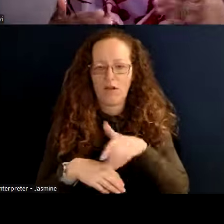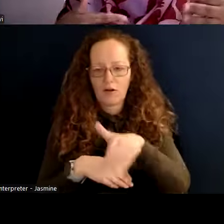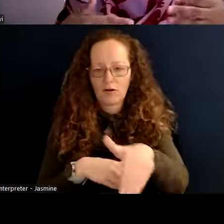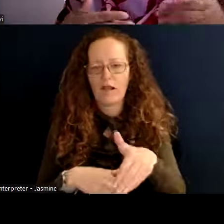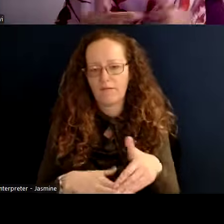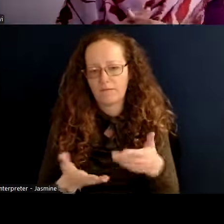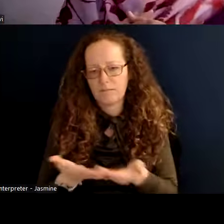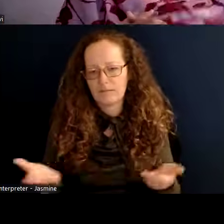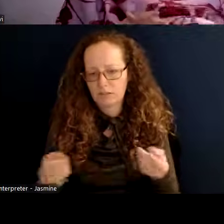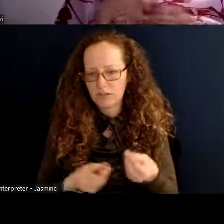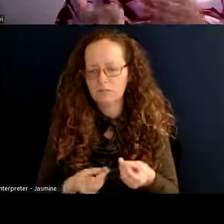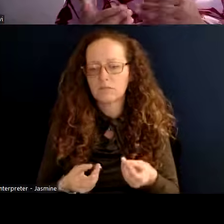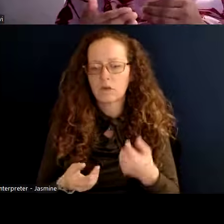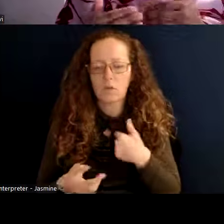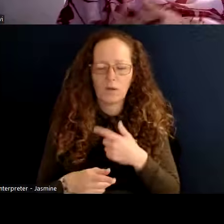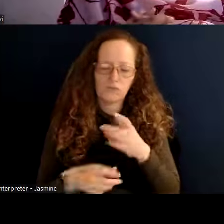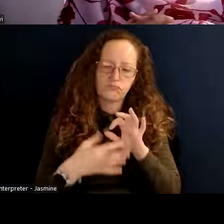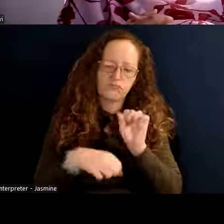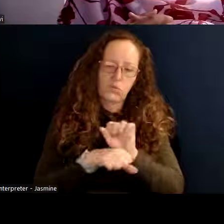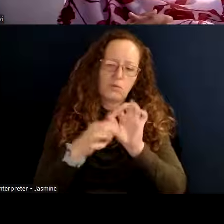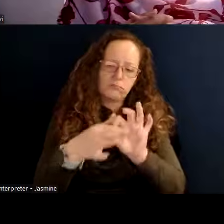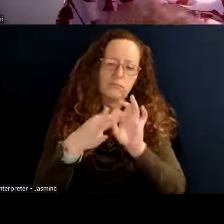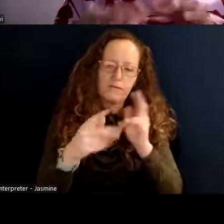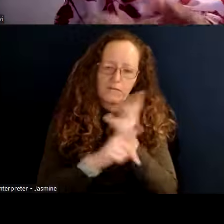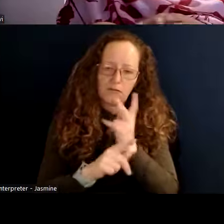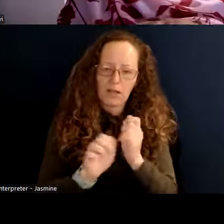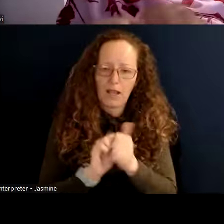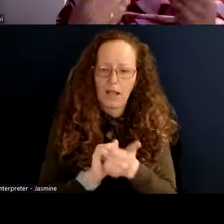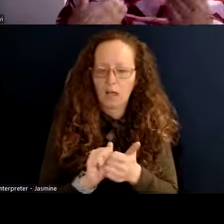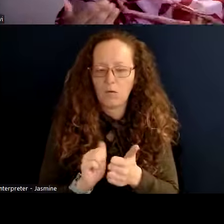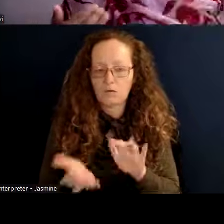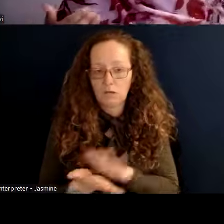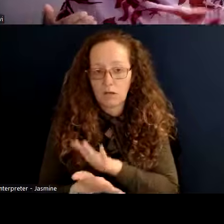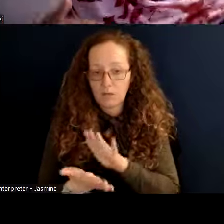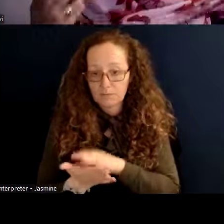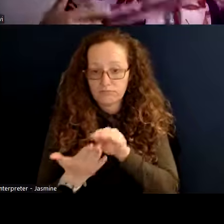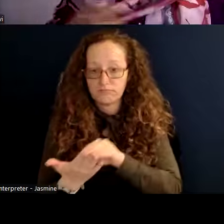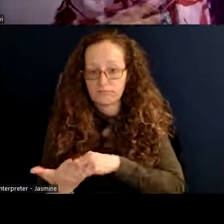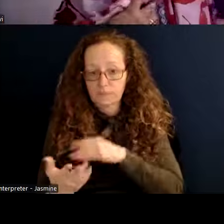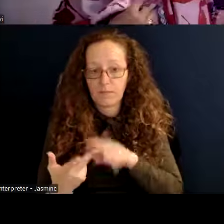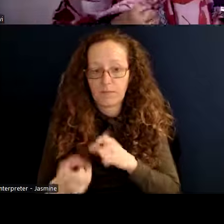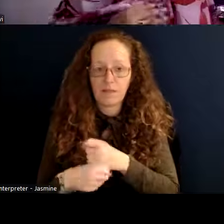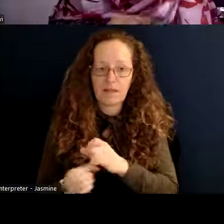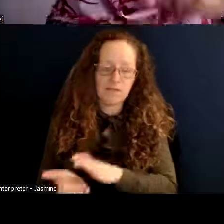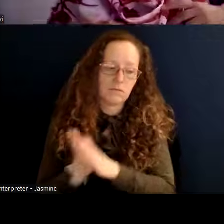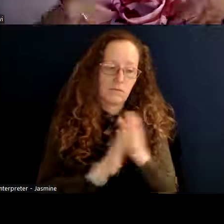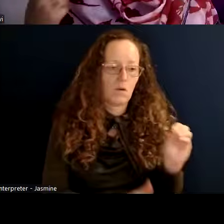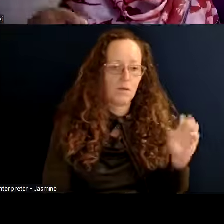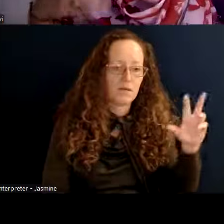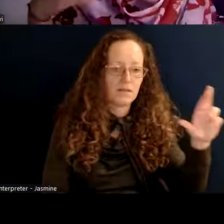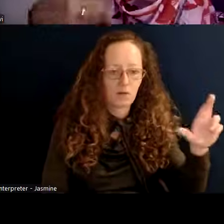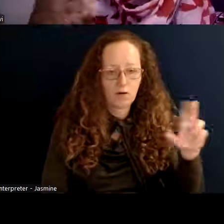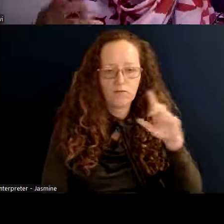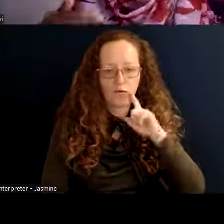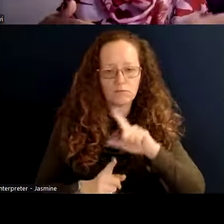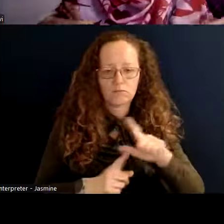with them on figuring out how to do not just the documentation, but then making it OCR, so to have character recognition. So